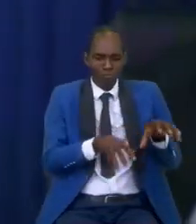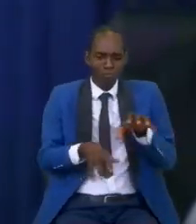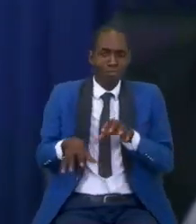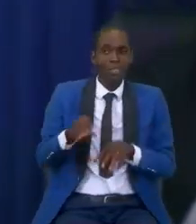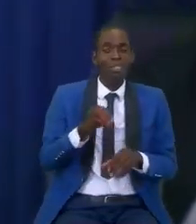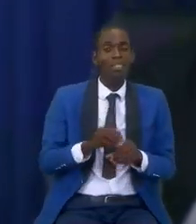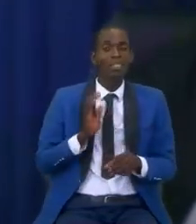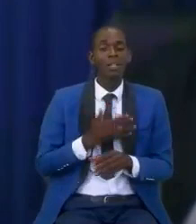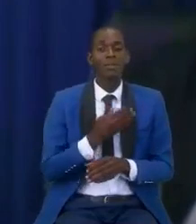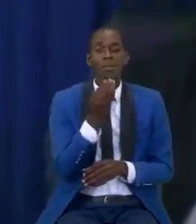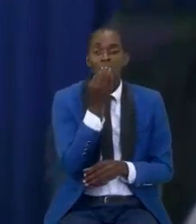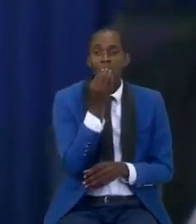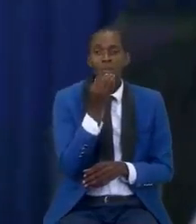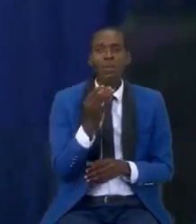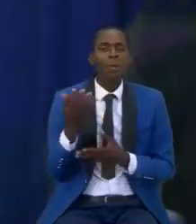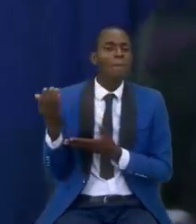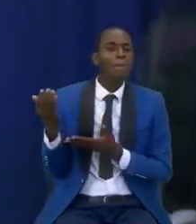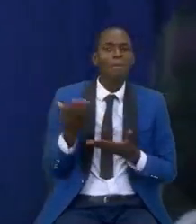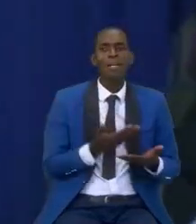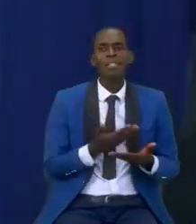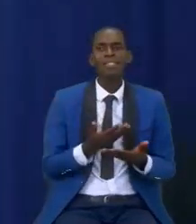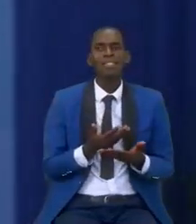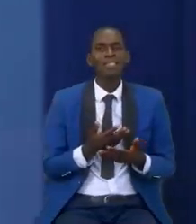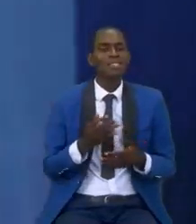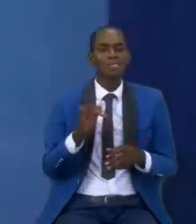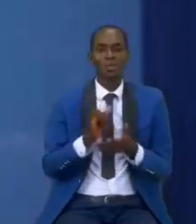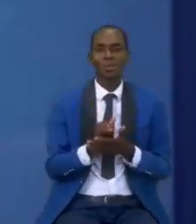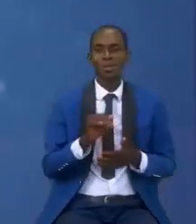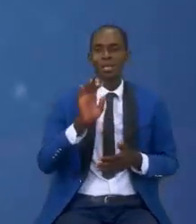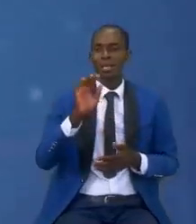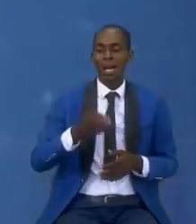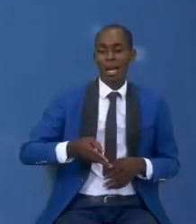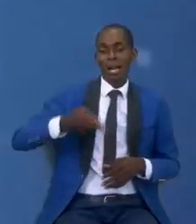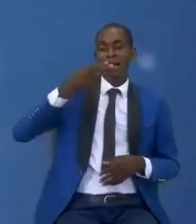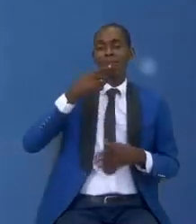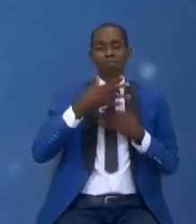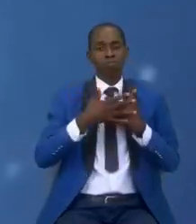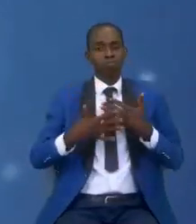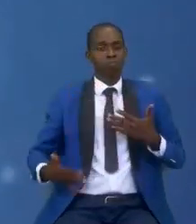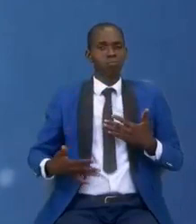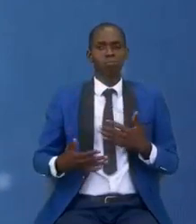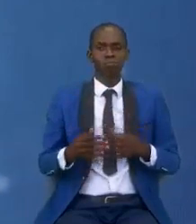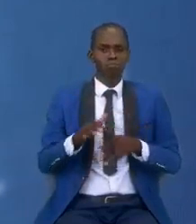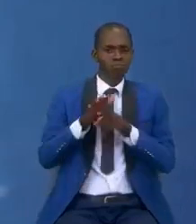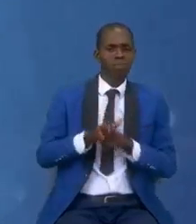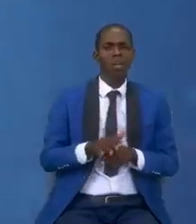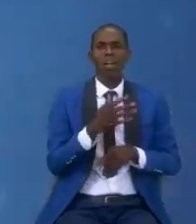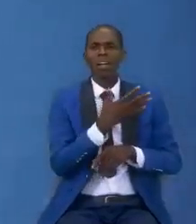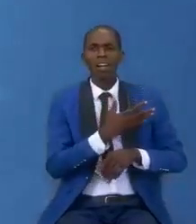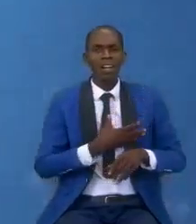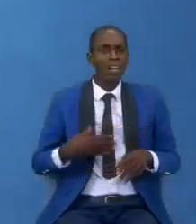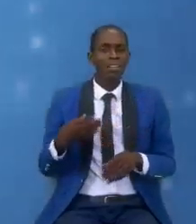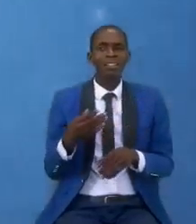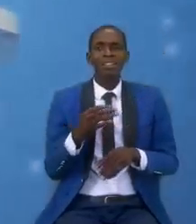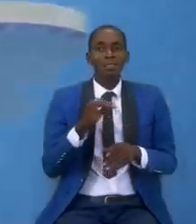and diabetes and quite a lot of things. And even they dim your sight. But now it says all those things